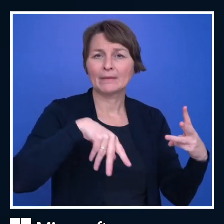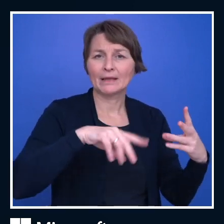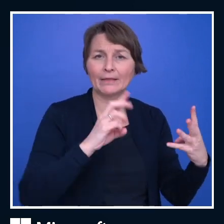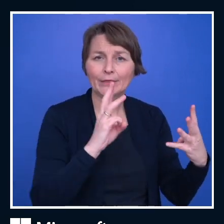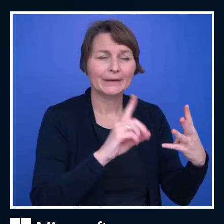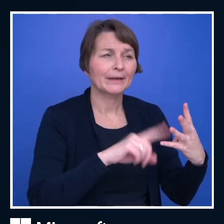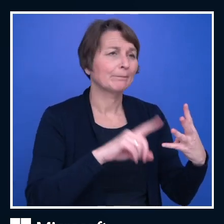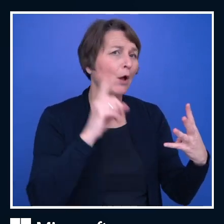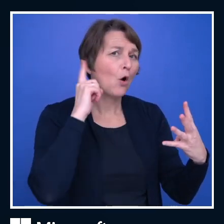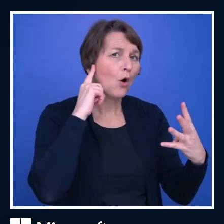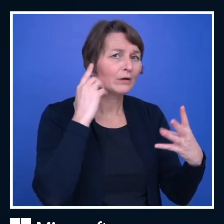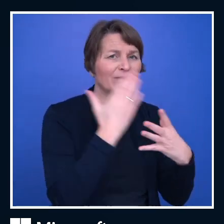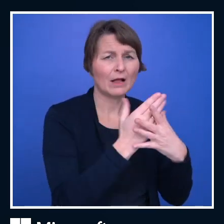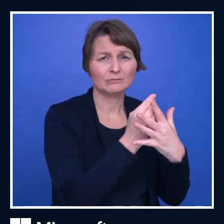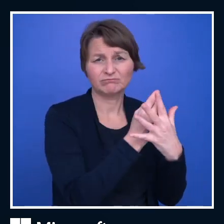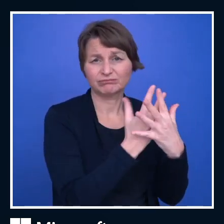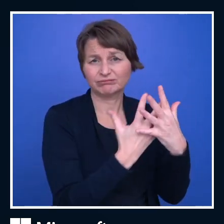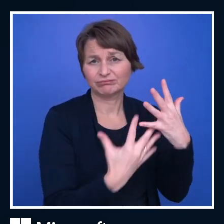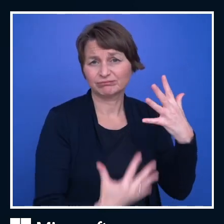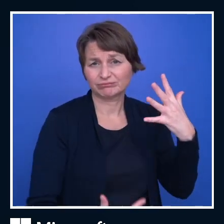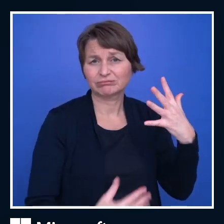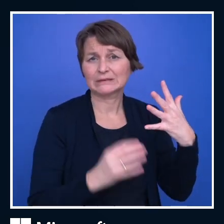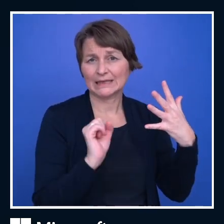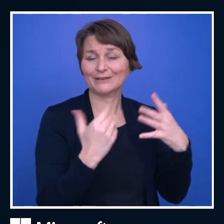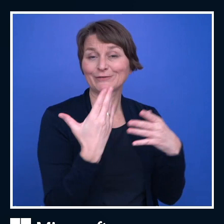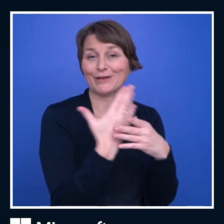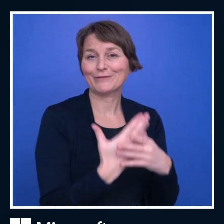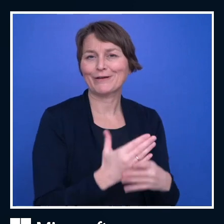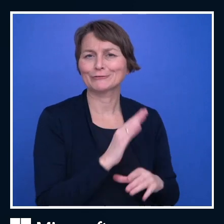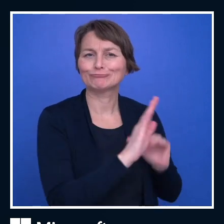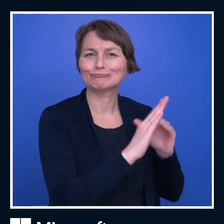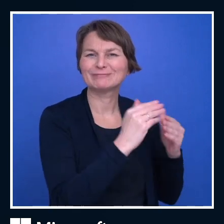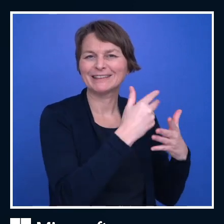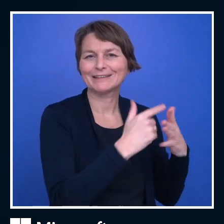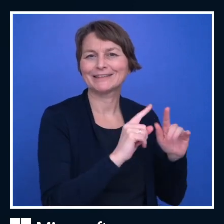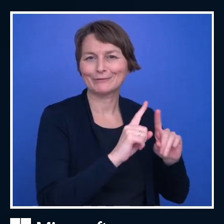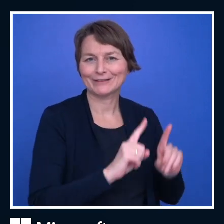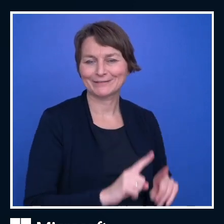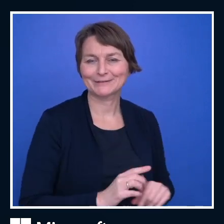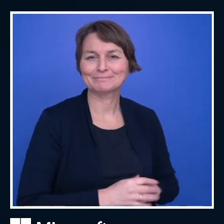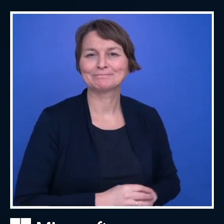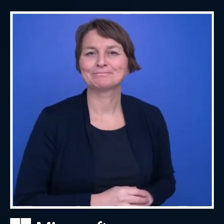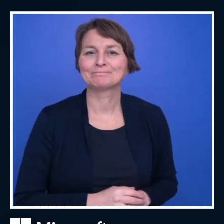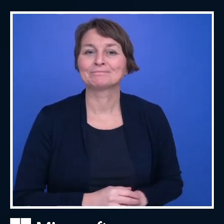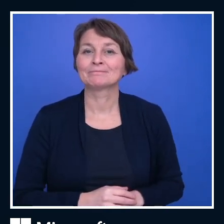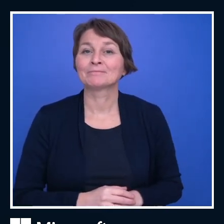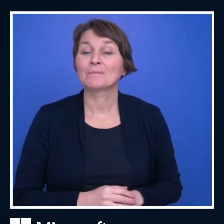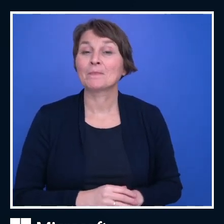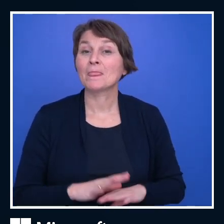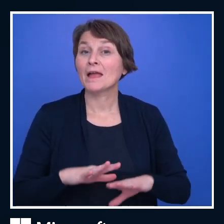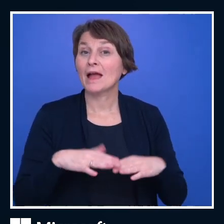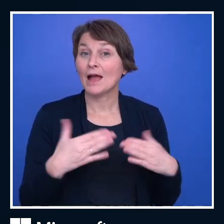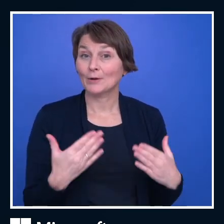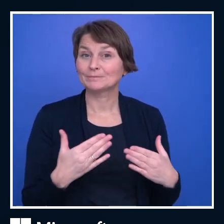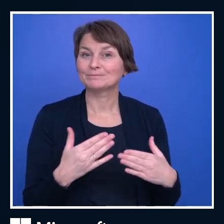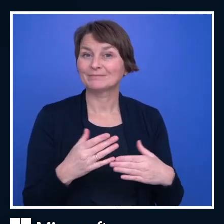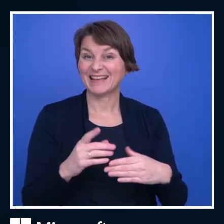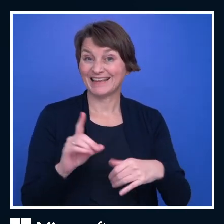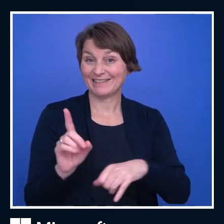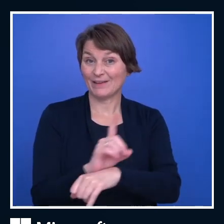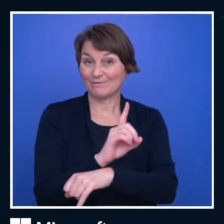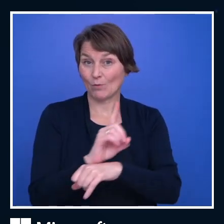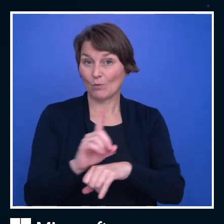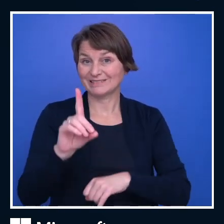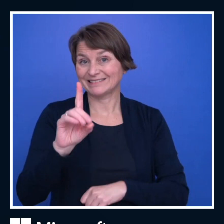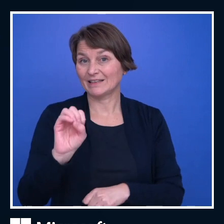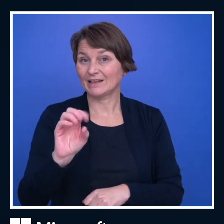so onwards. Just to add already, by default, Azure Search has no way of